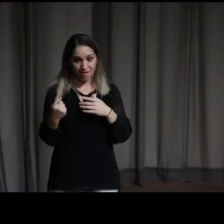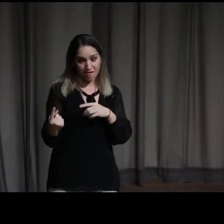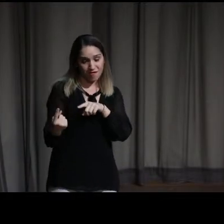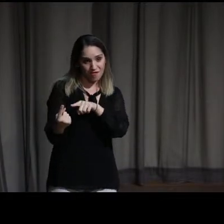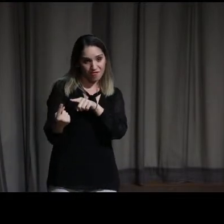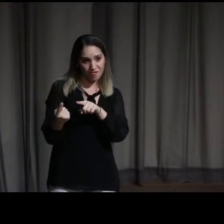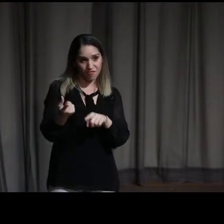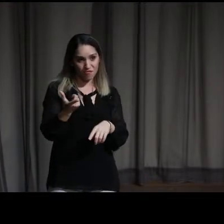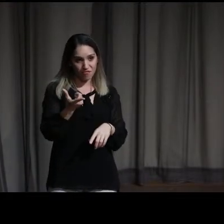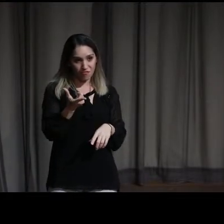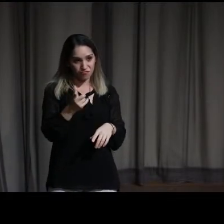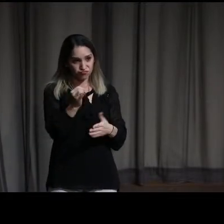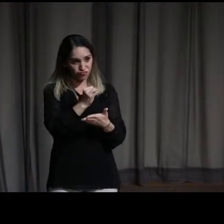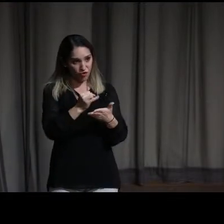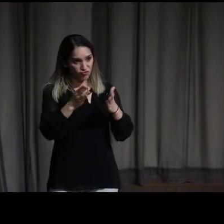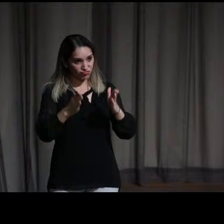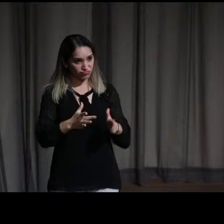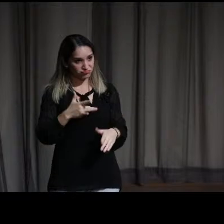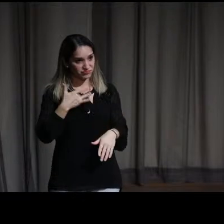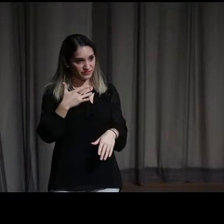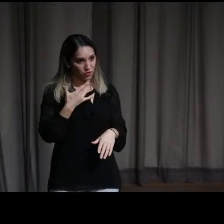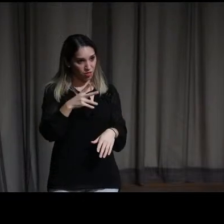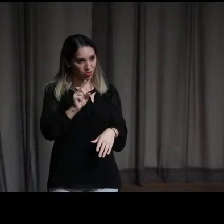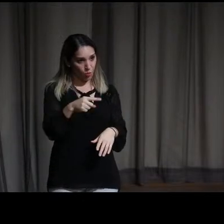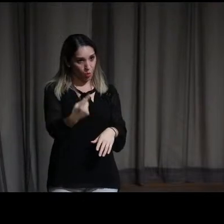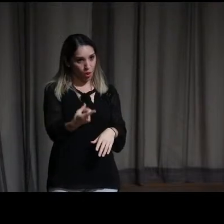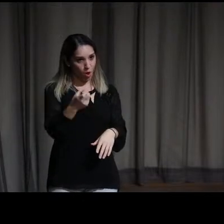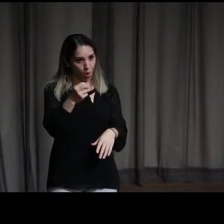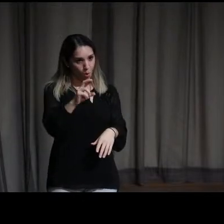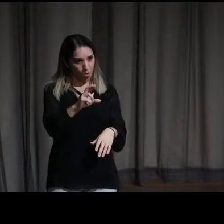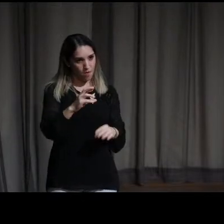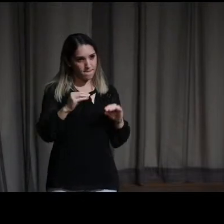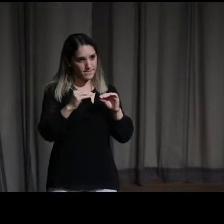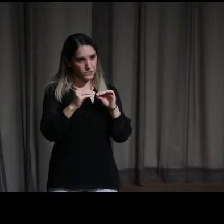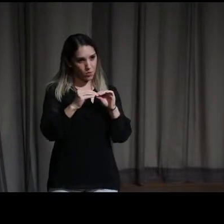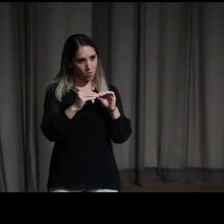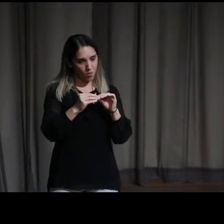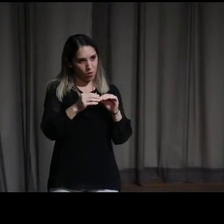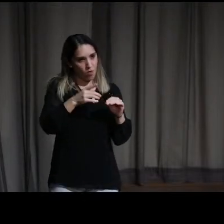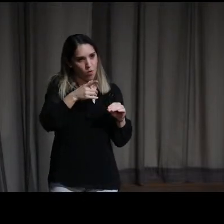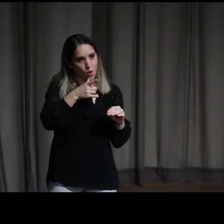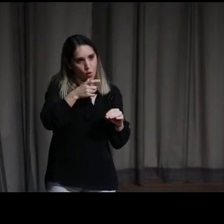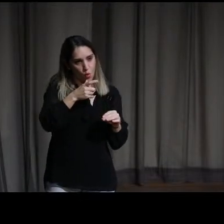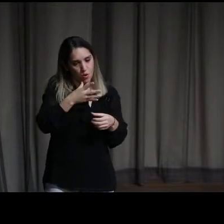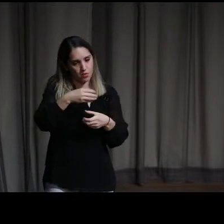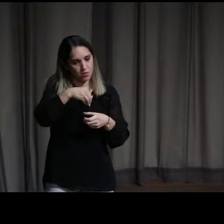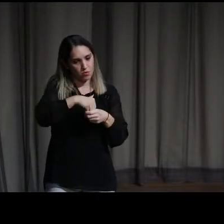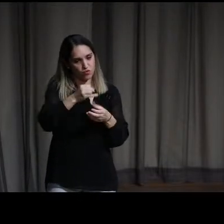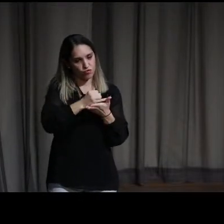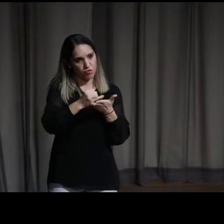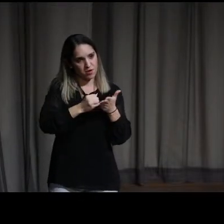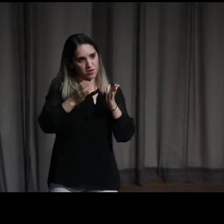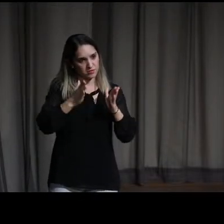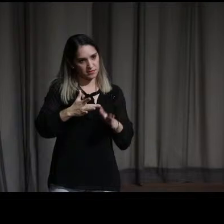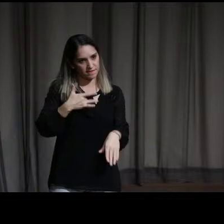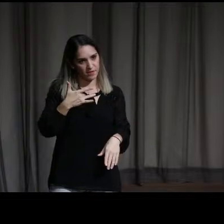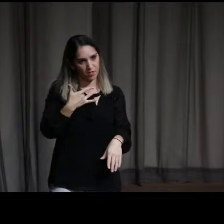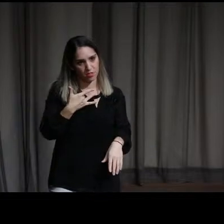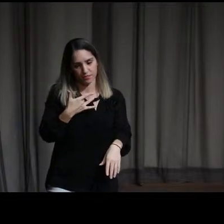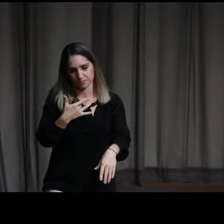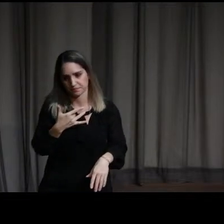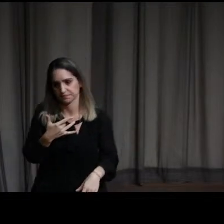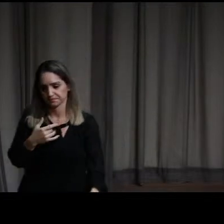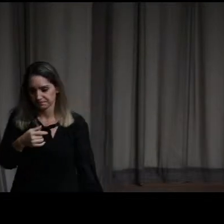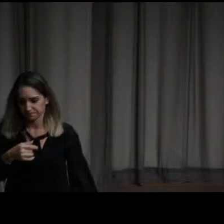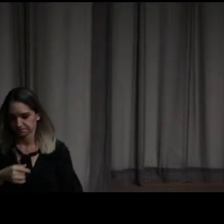the government, so that the government itself was still trying to define those parameters of what's within and what's without?